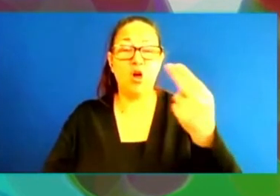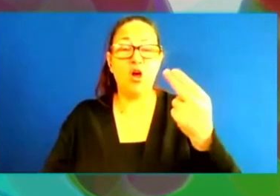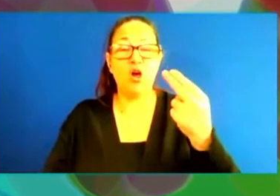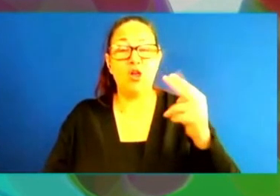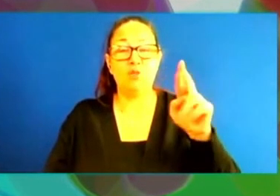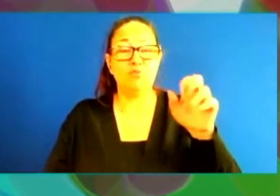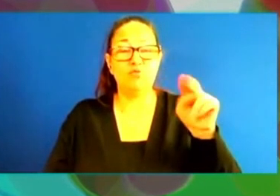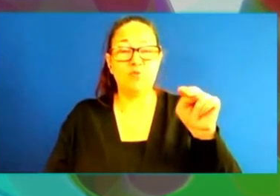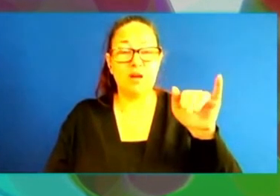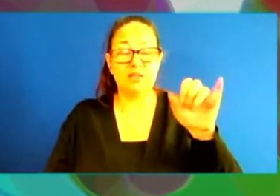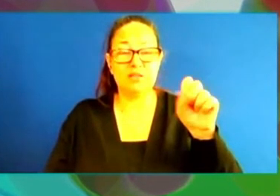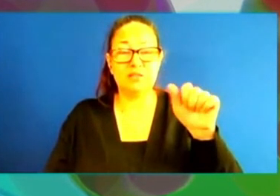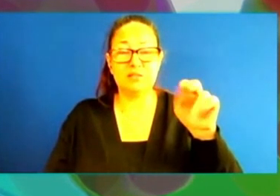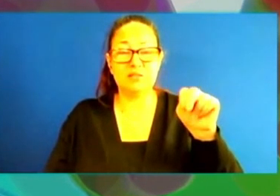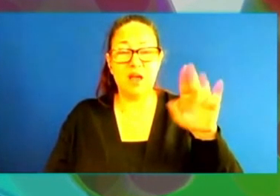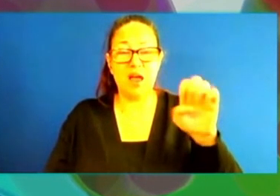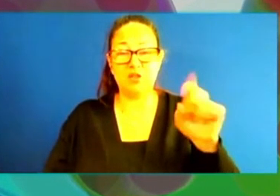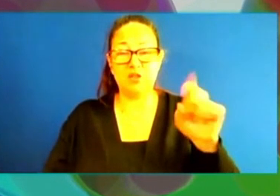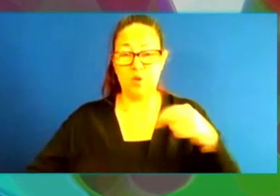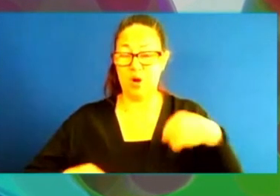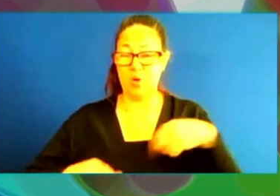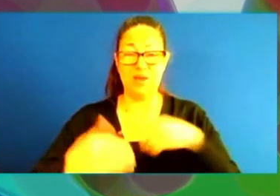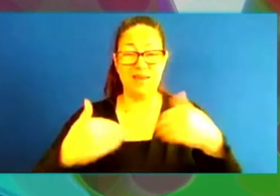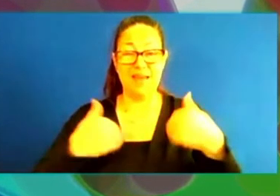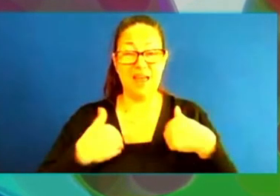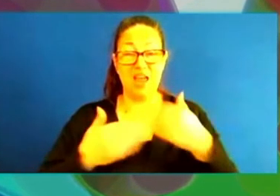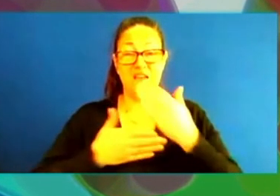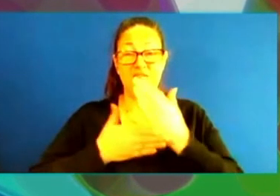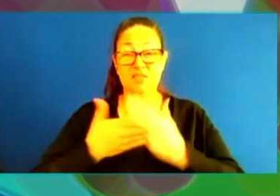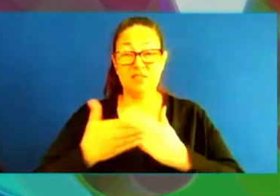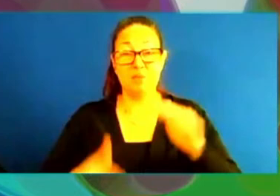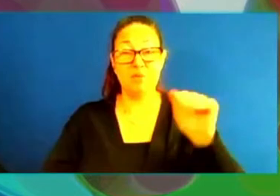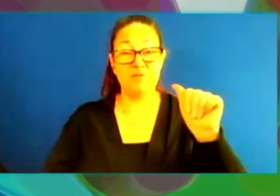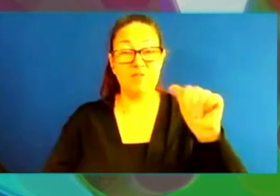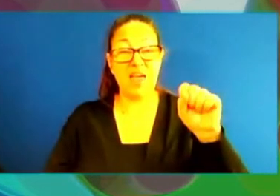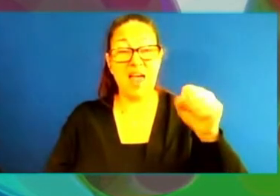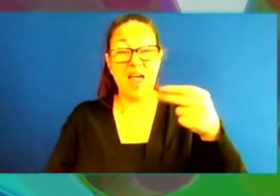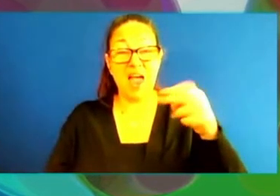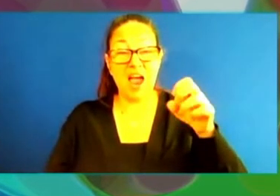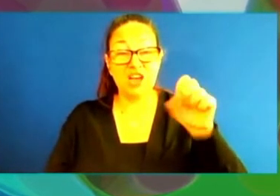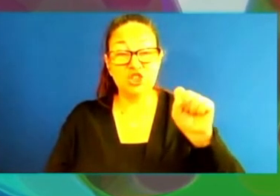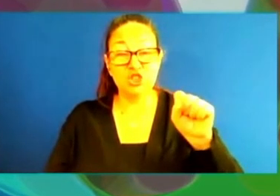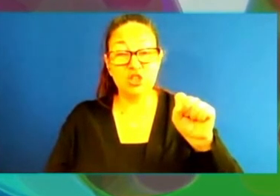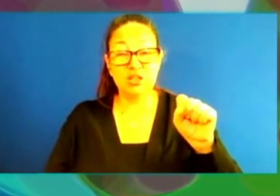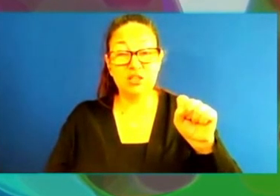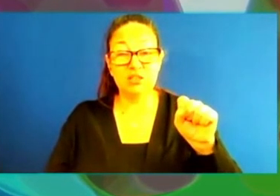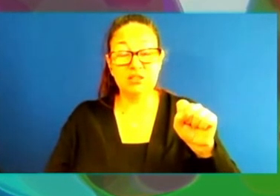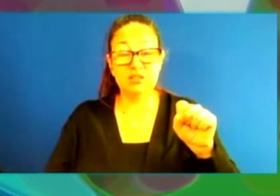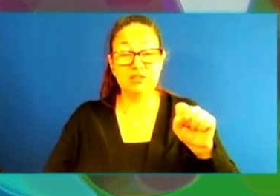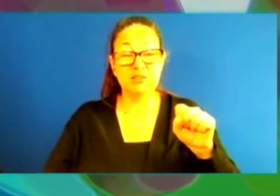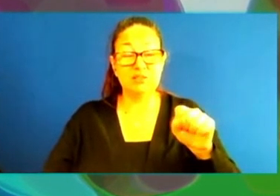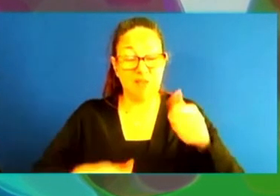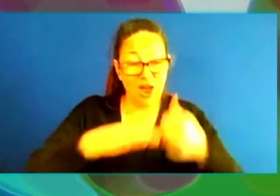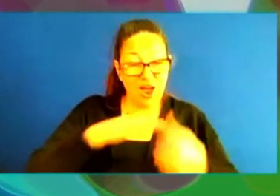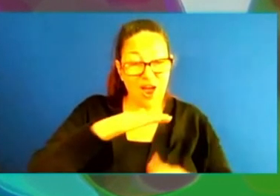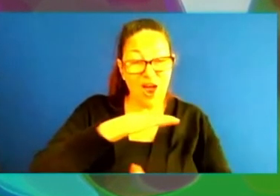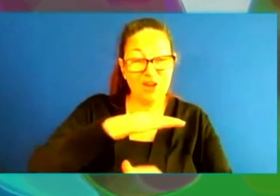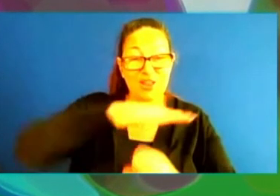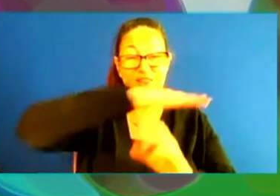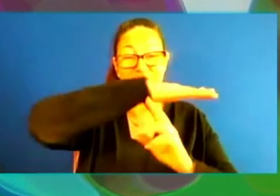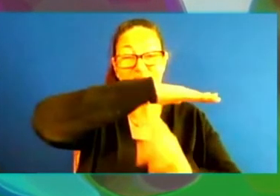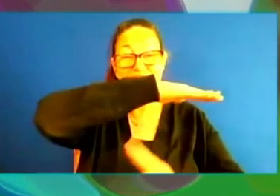to stand in that space where we actually have like some of the ashes of Langston Hughes buried in the foundation, under